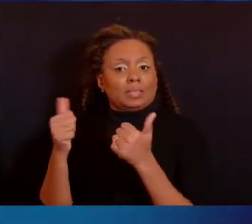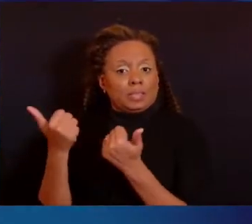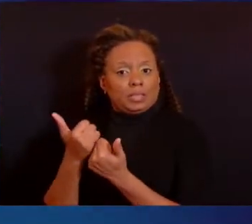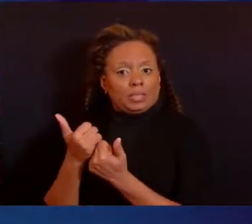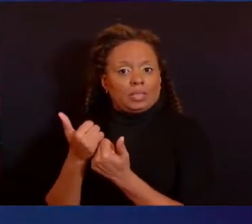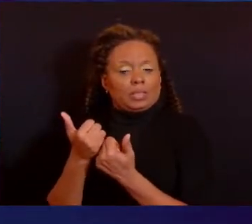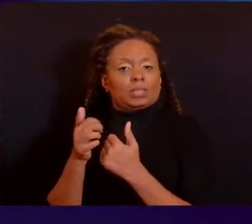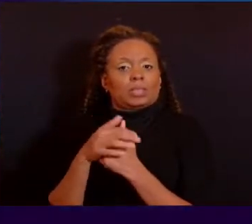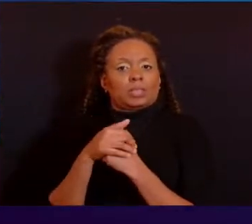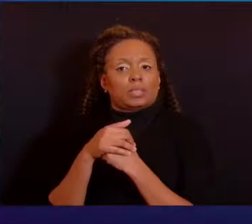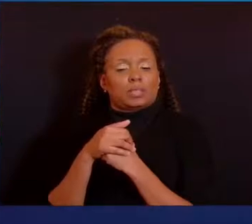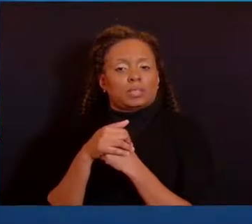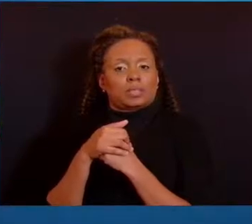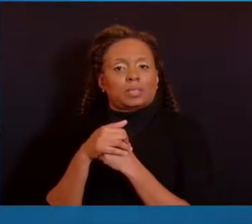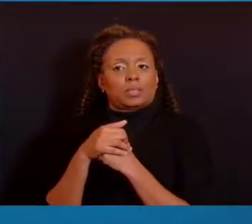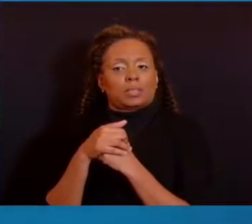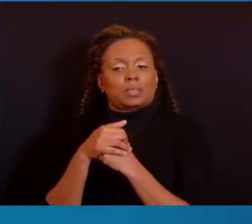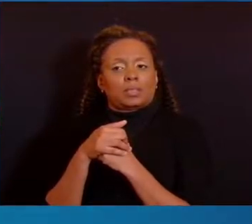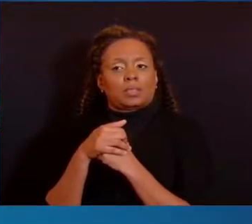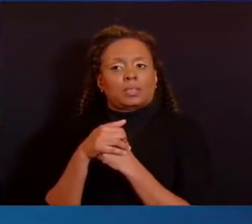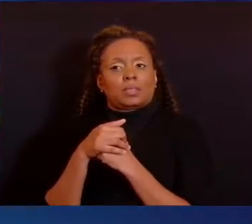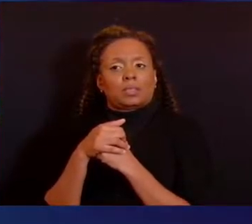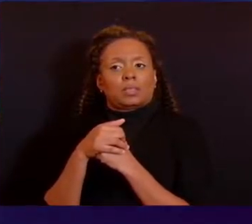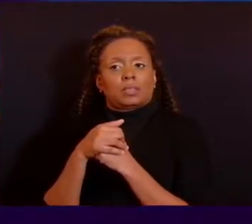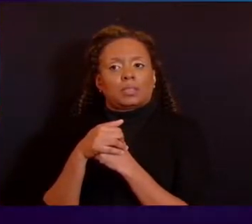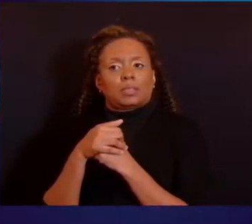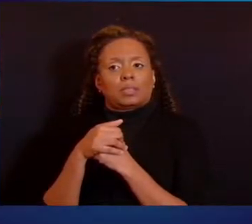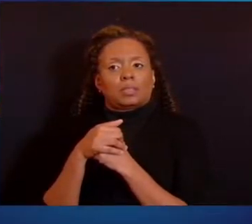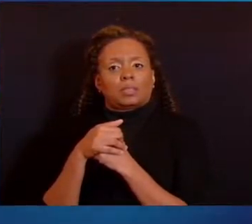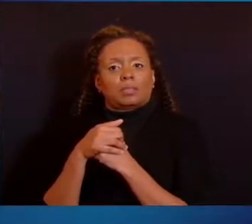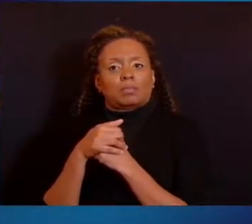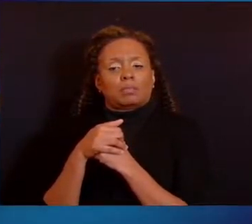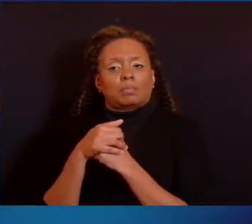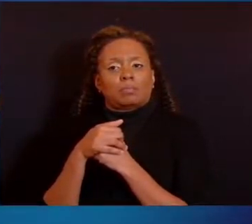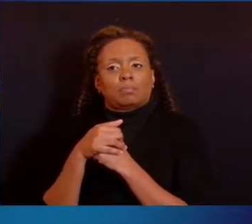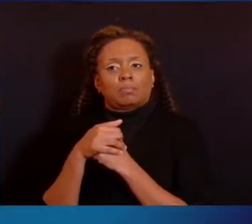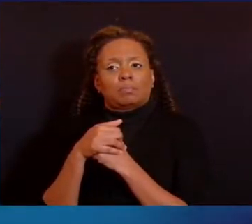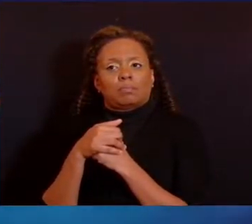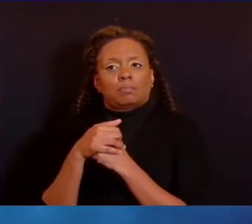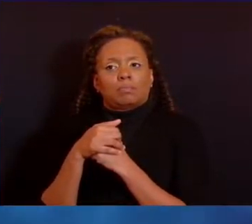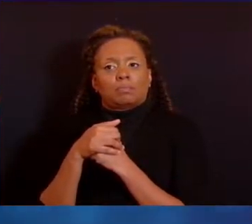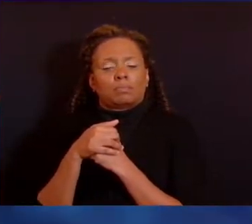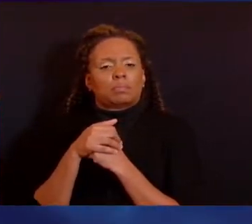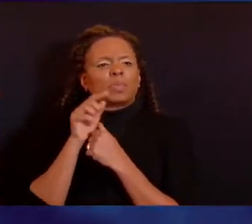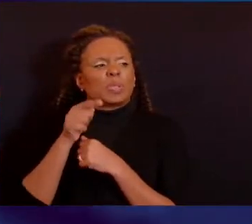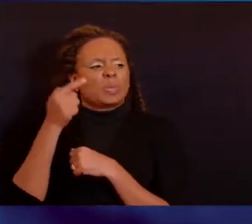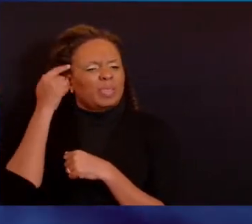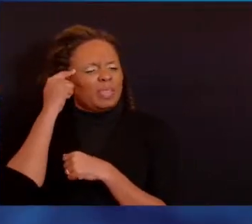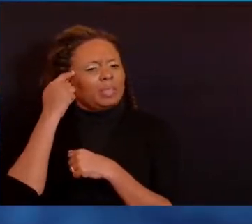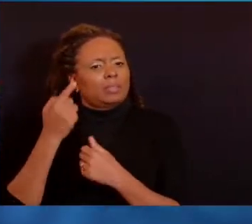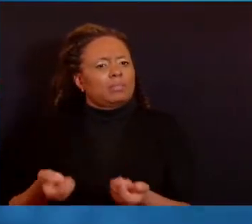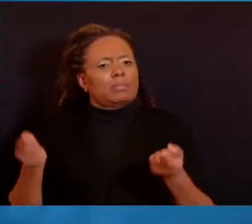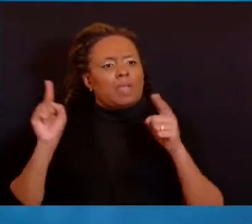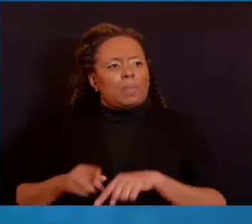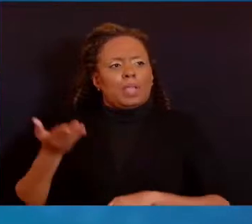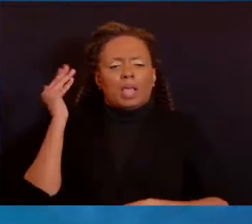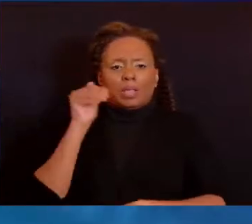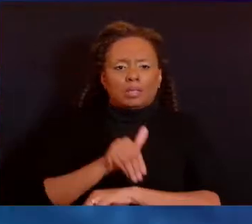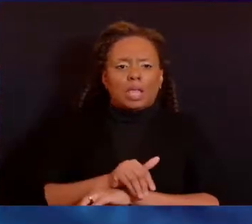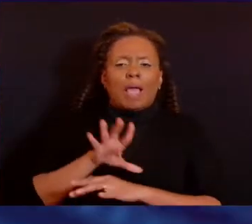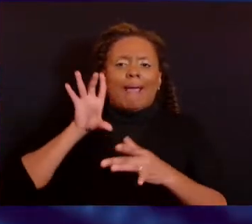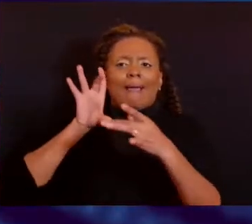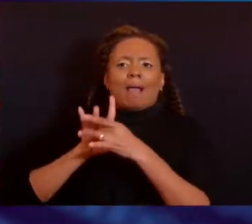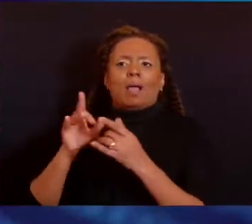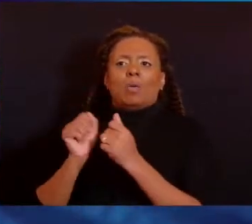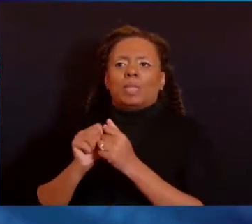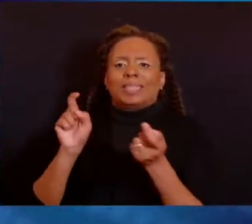to suggest that this is in fact something that could be linked to the changing climate in our world. And